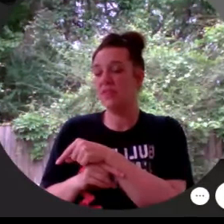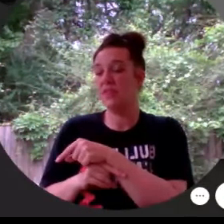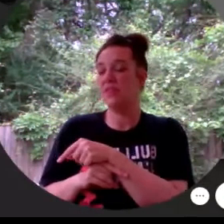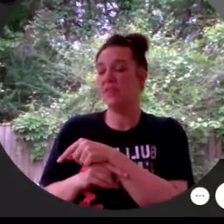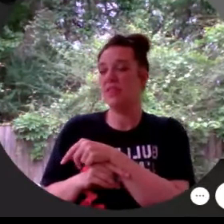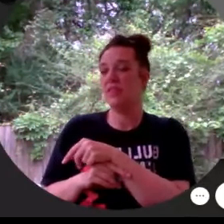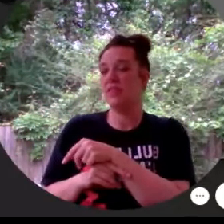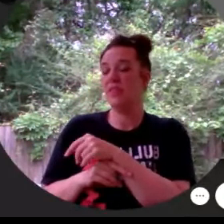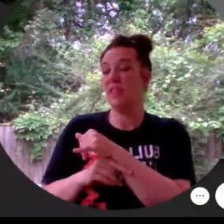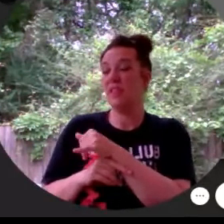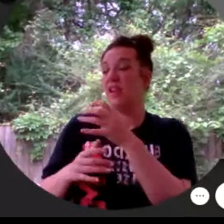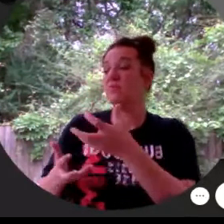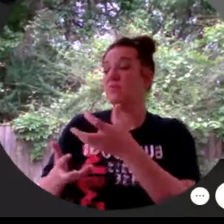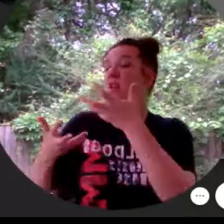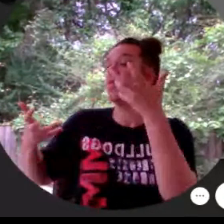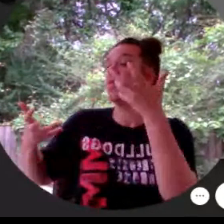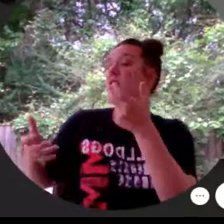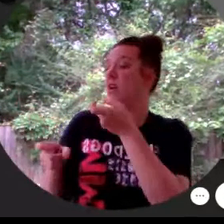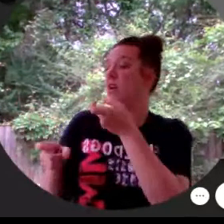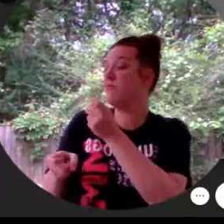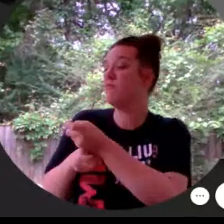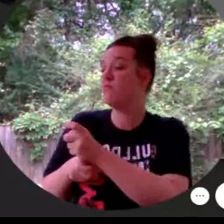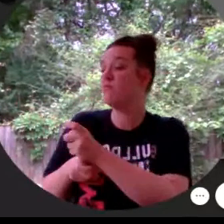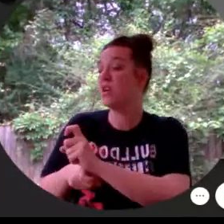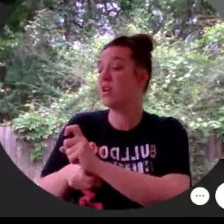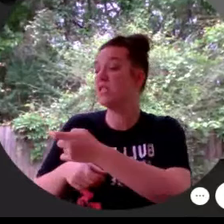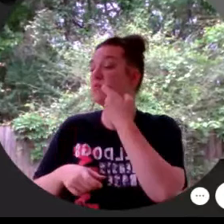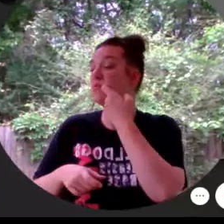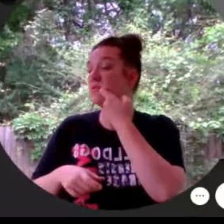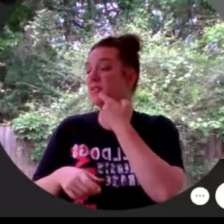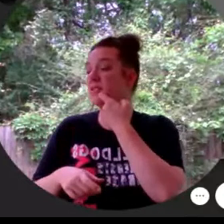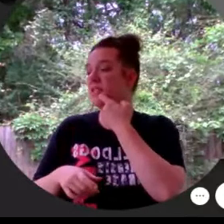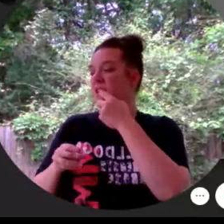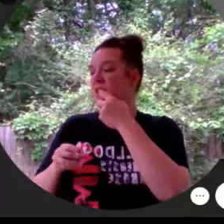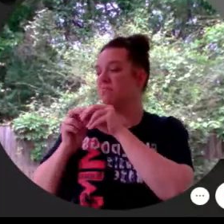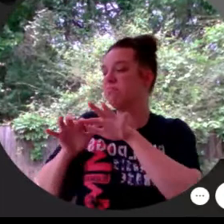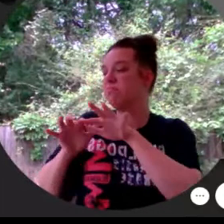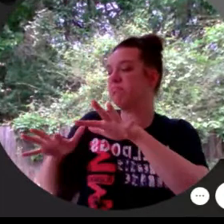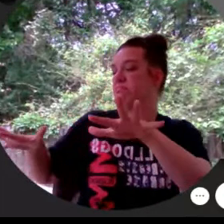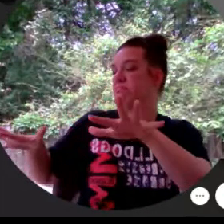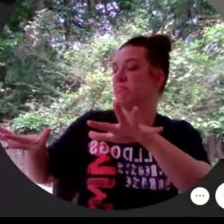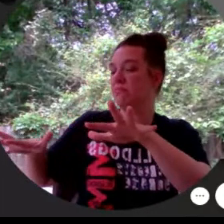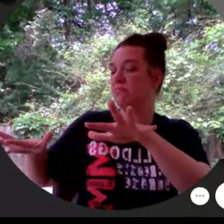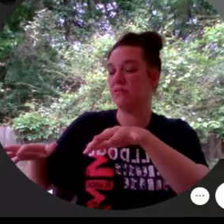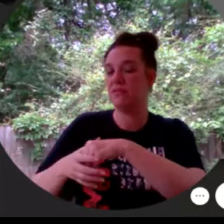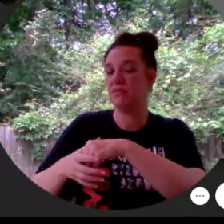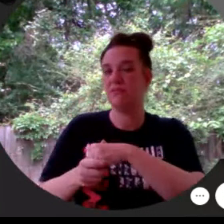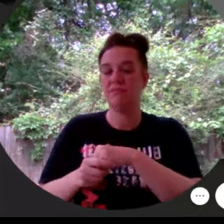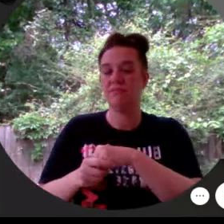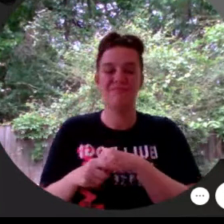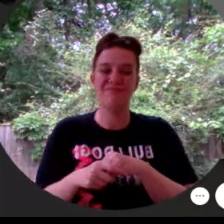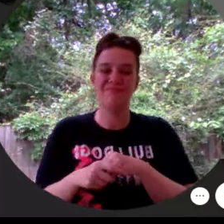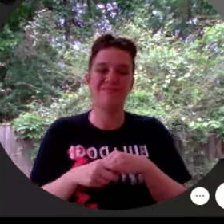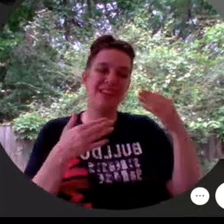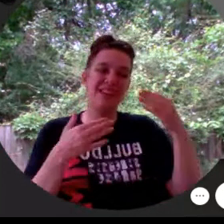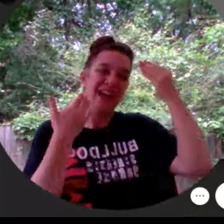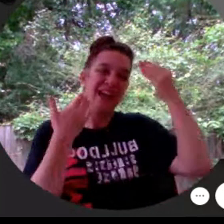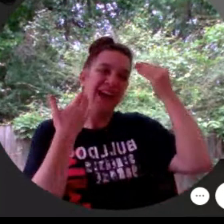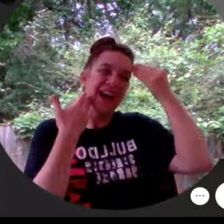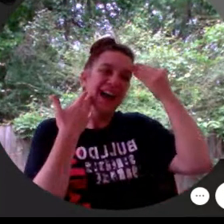been a lot of pranks lately. An epidemic. I don't know if I'd use the